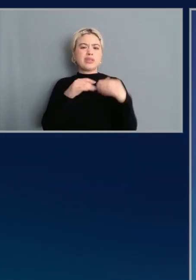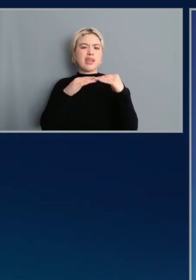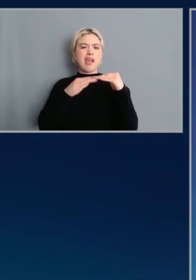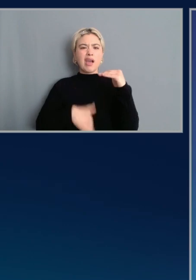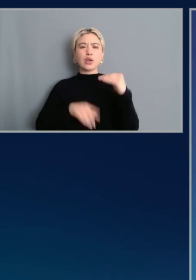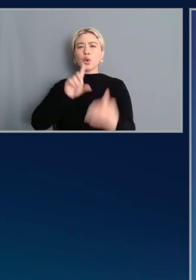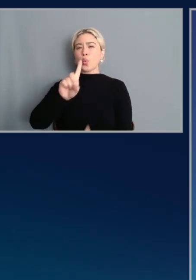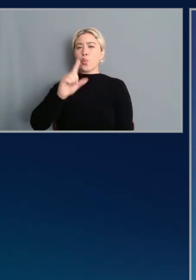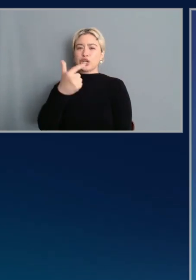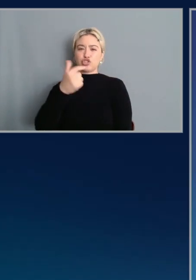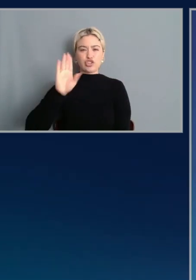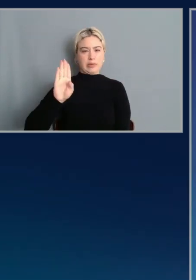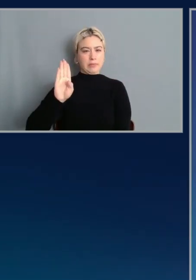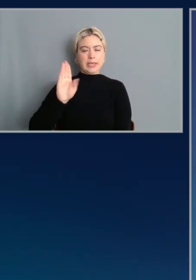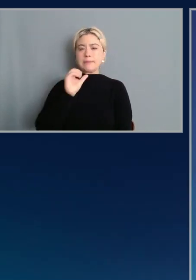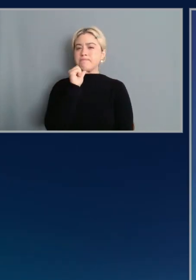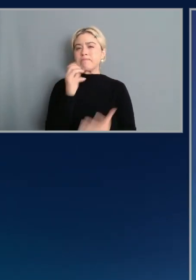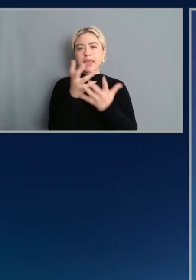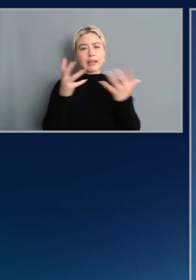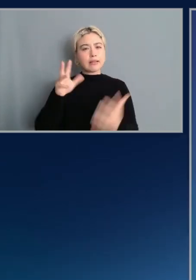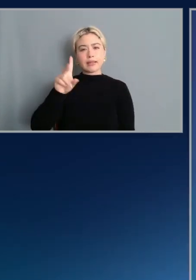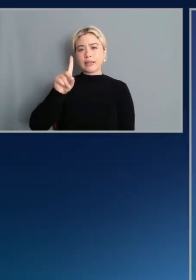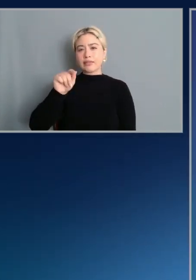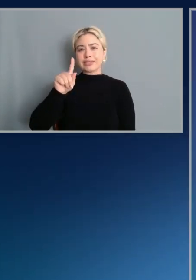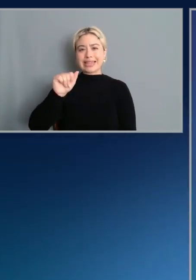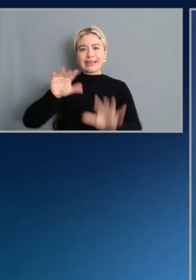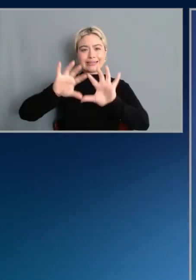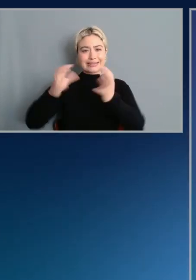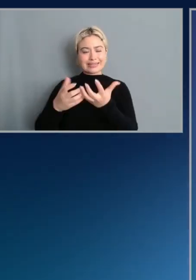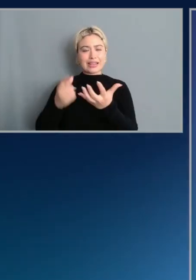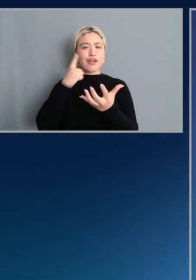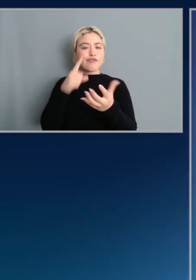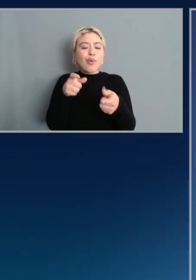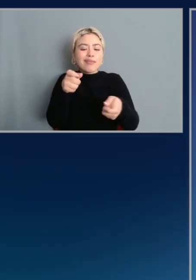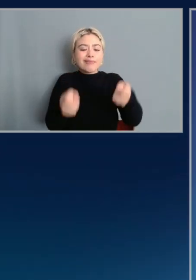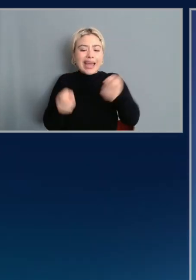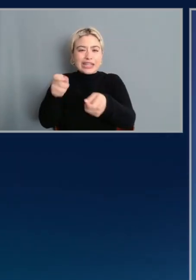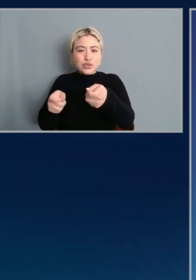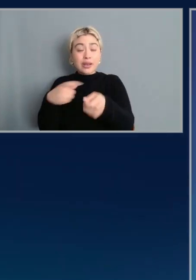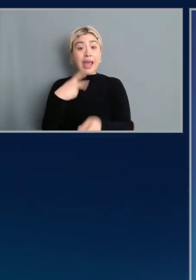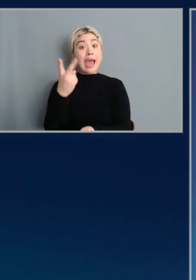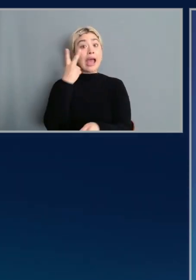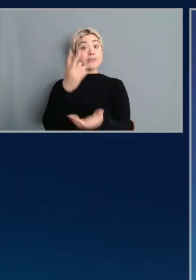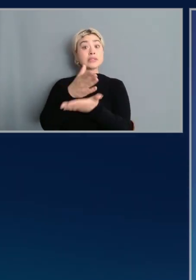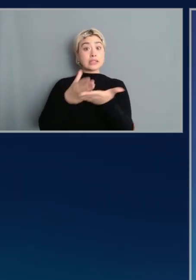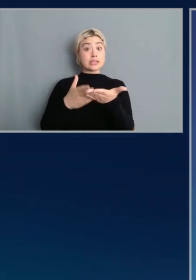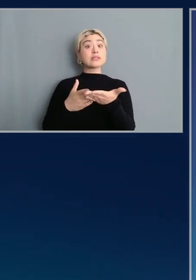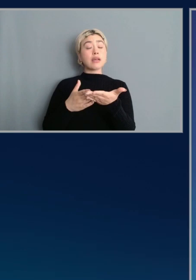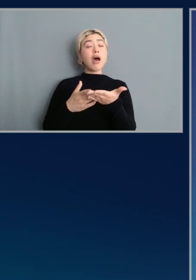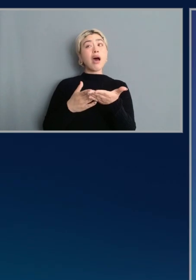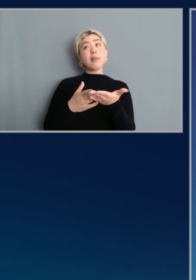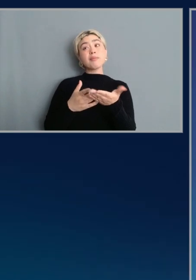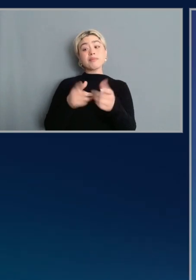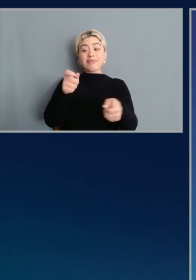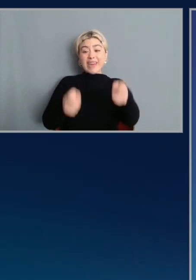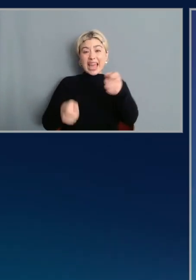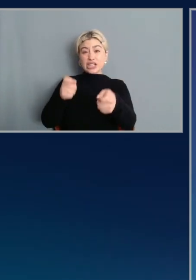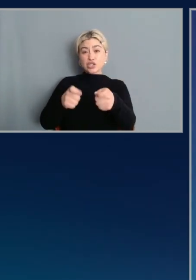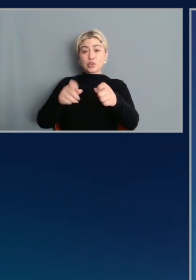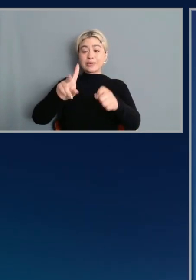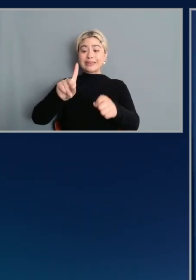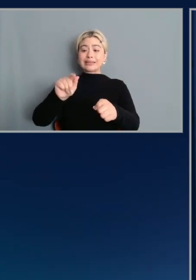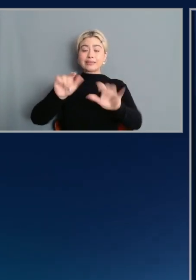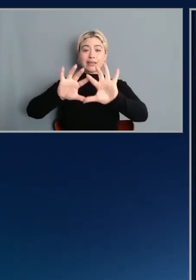GB. That is not a large data set for fine-tuning. I've seen some fine-tuning data sets that get a little bit closer to